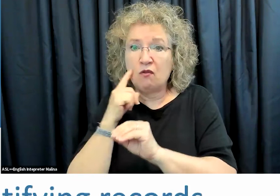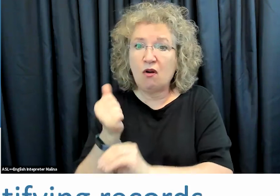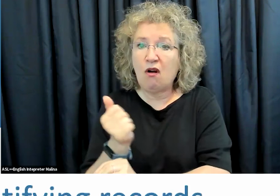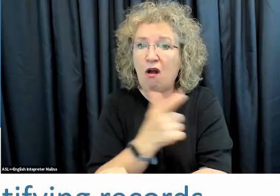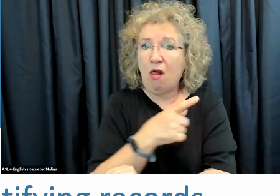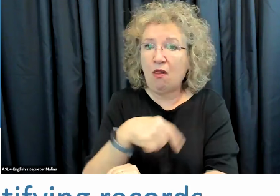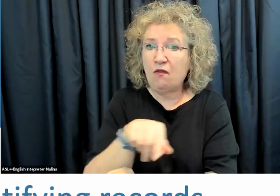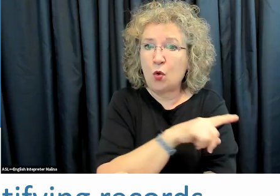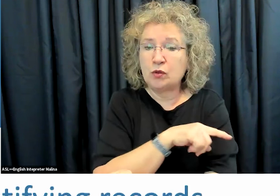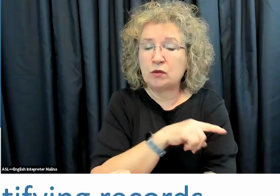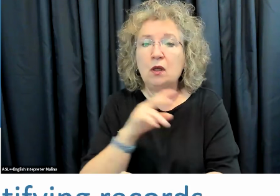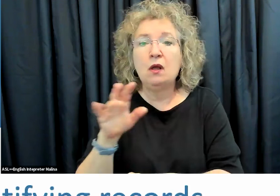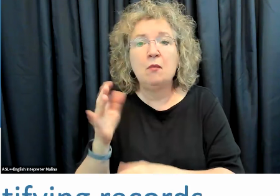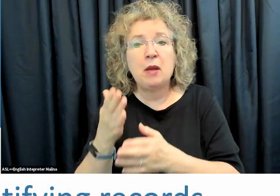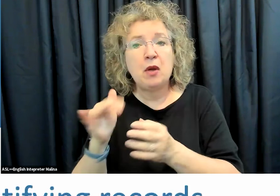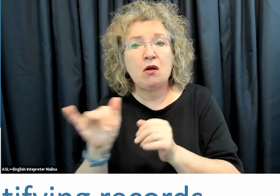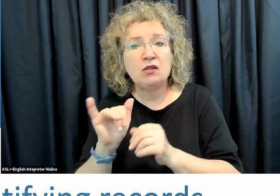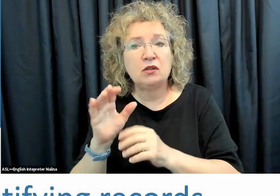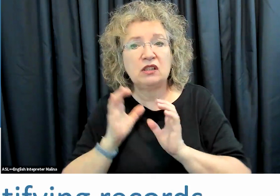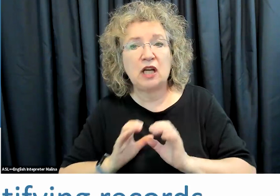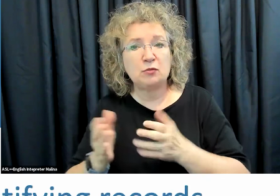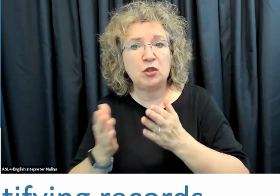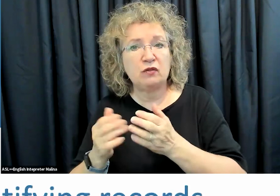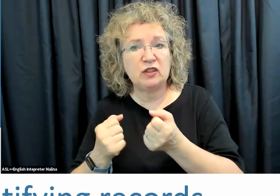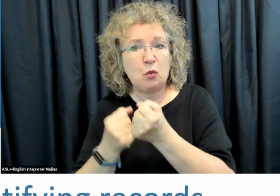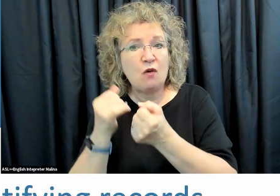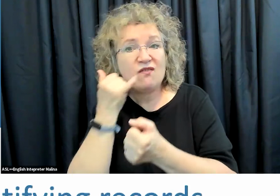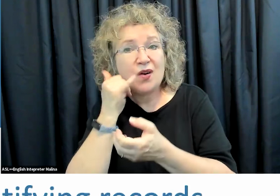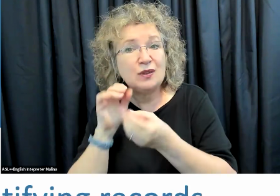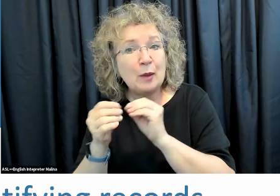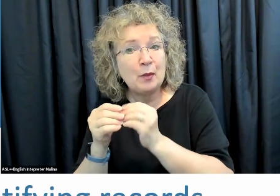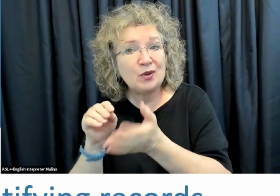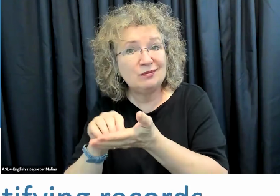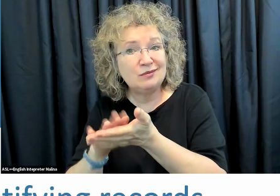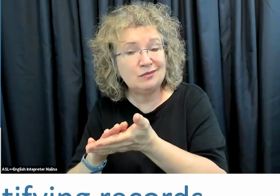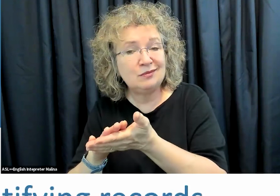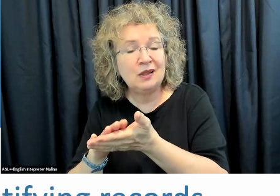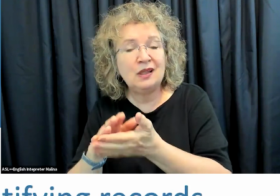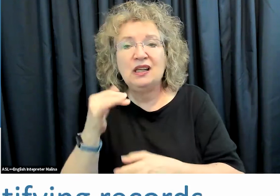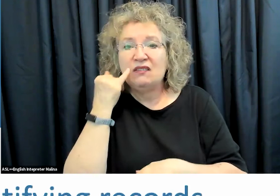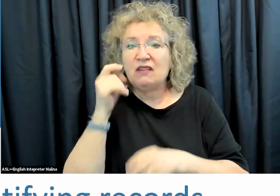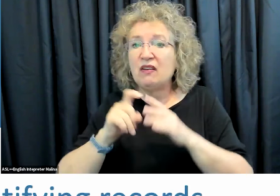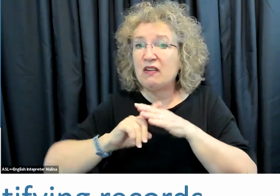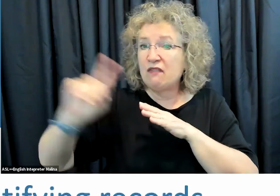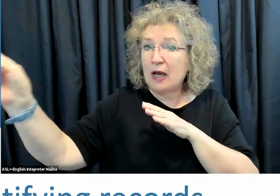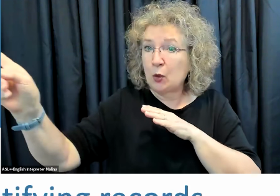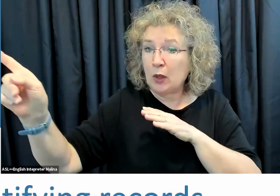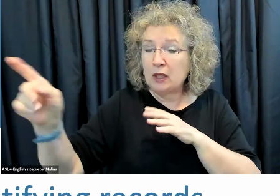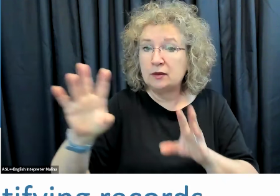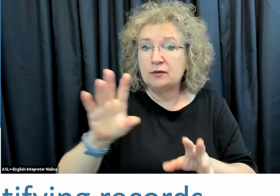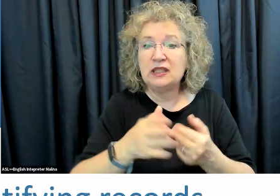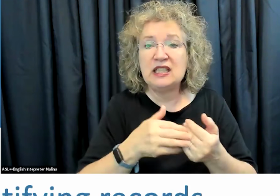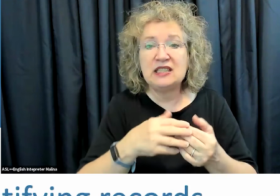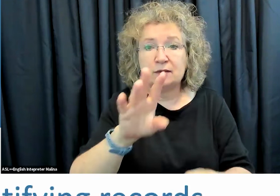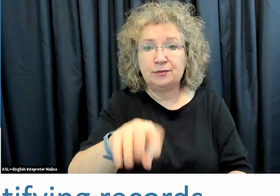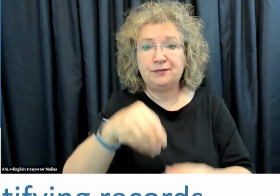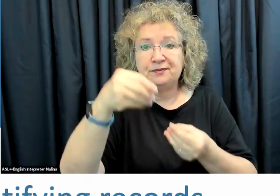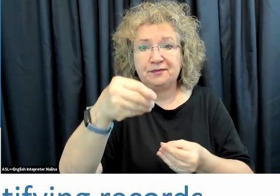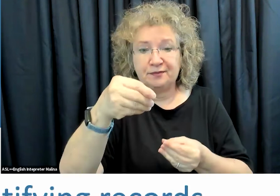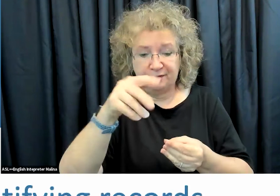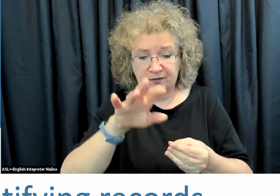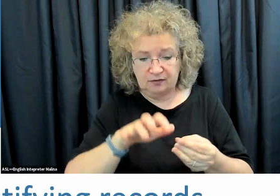their customer service support. That way, if you've had to evacuate, you have that those